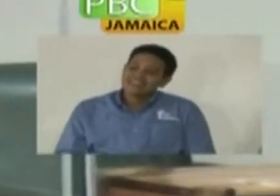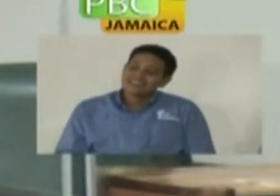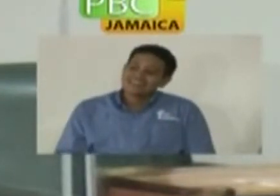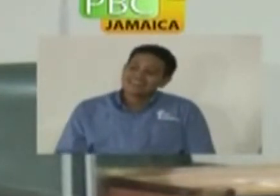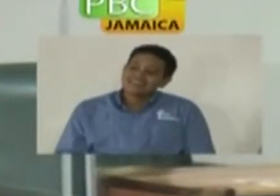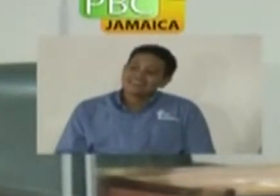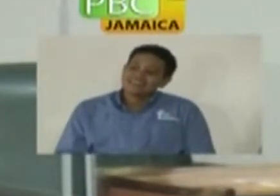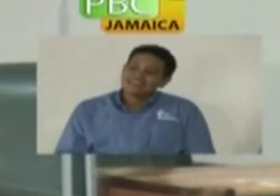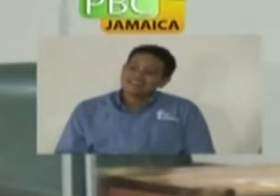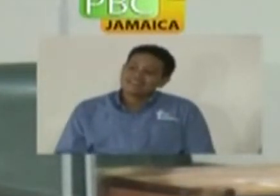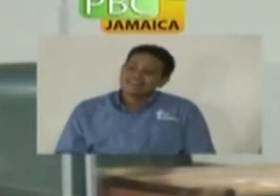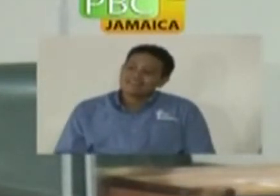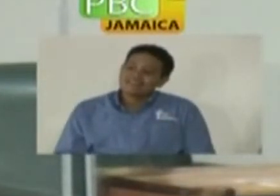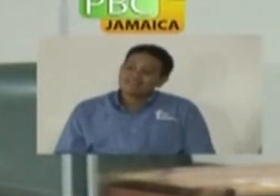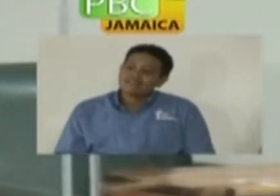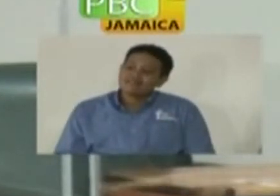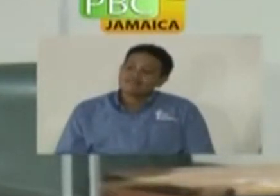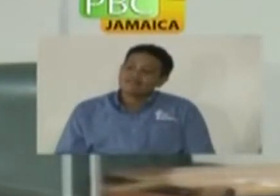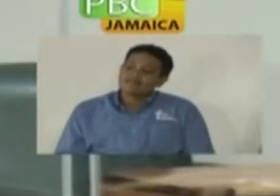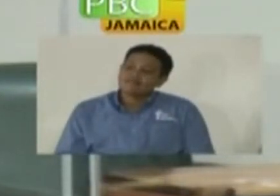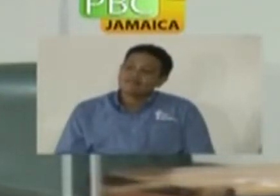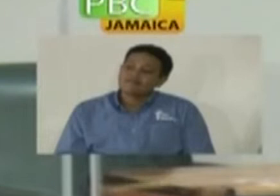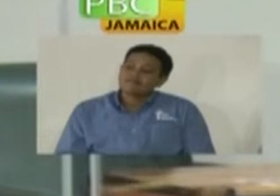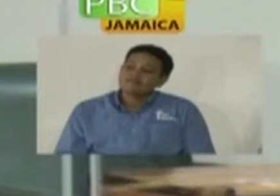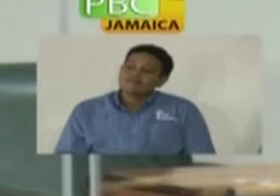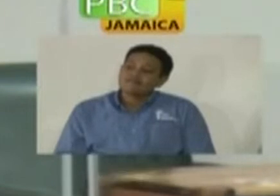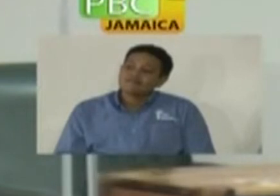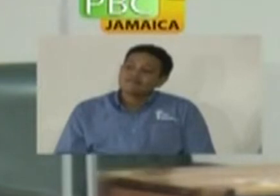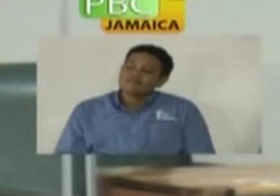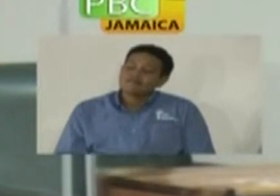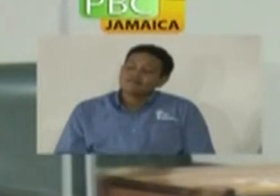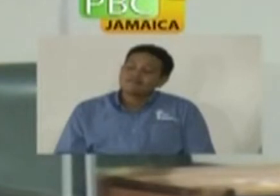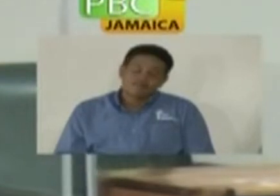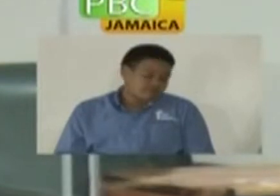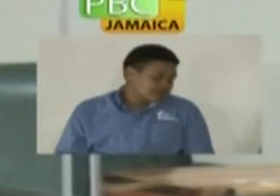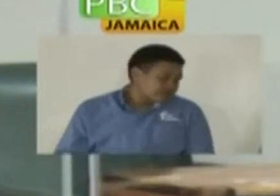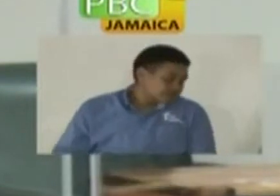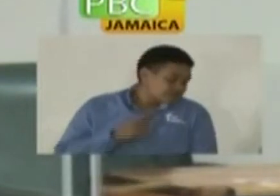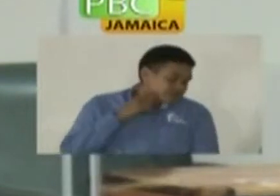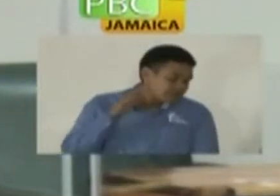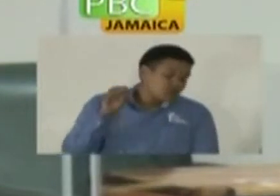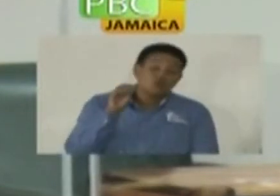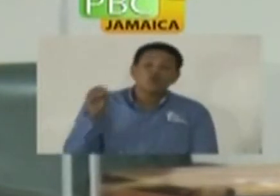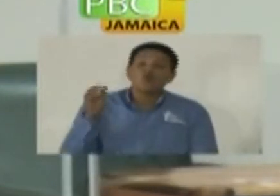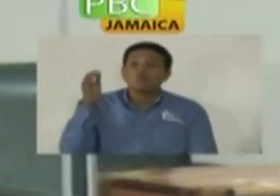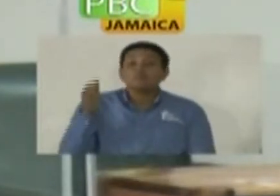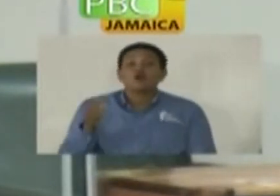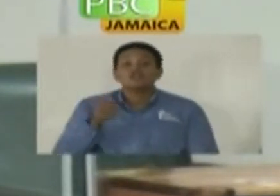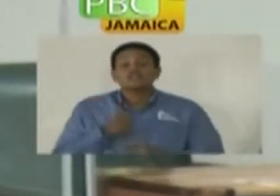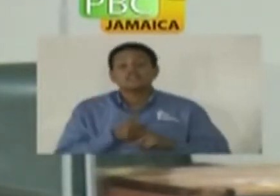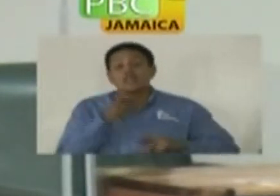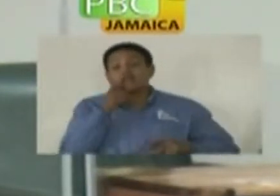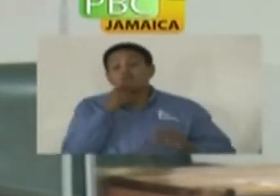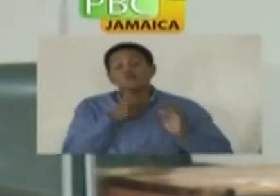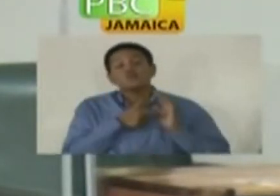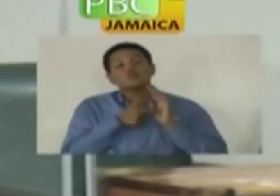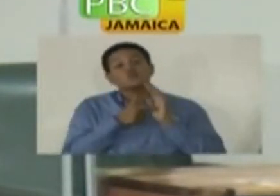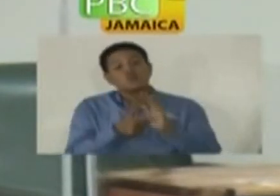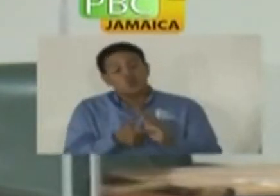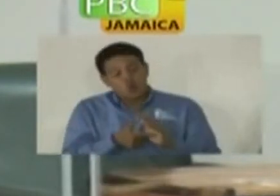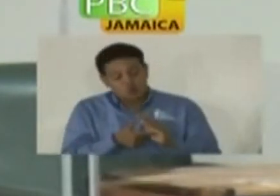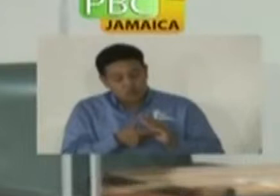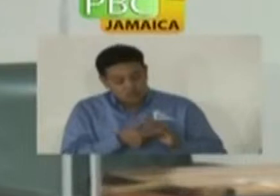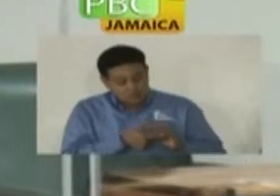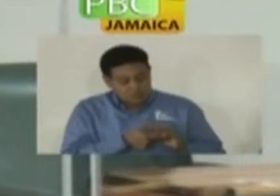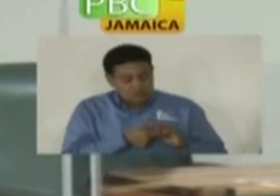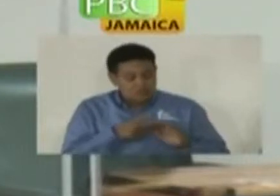But it says, Mr. President, no person who shows that